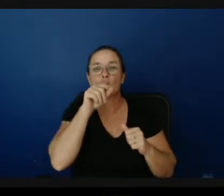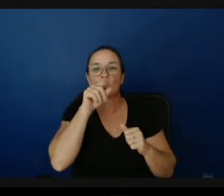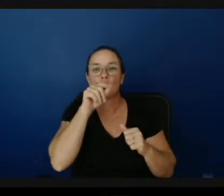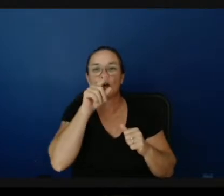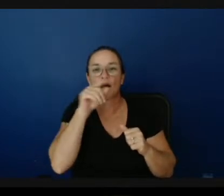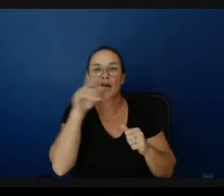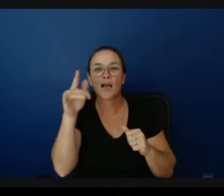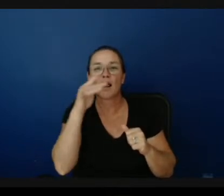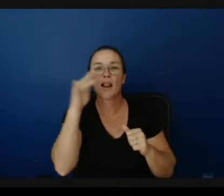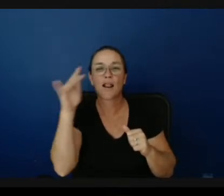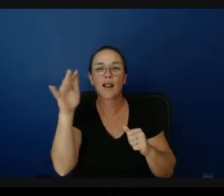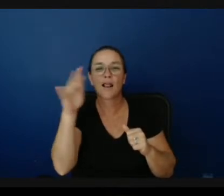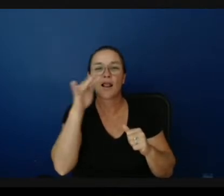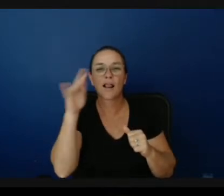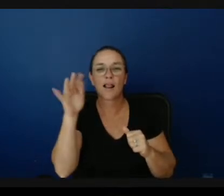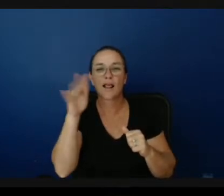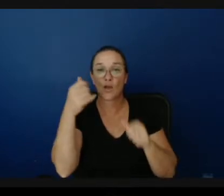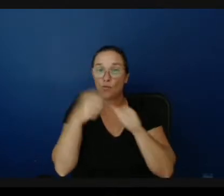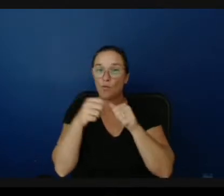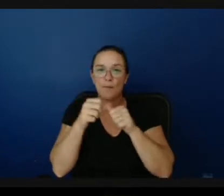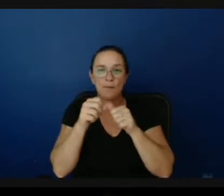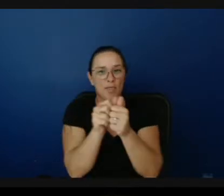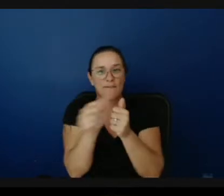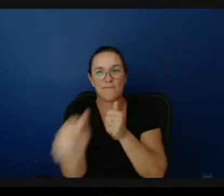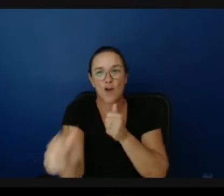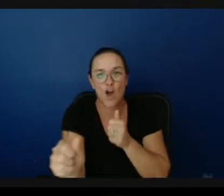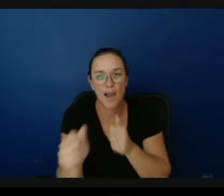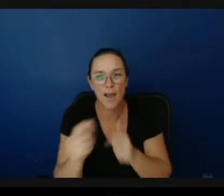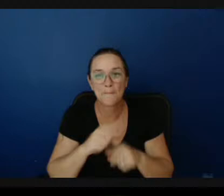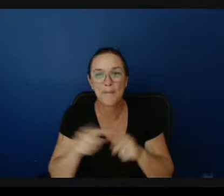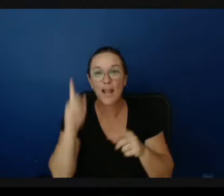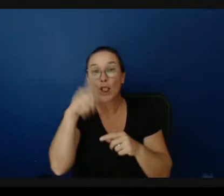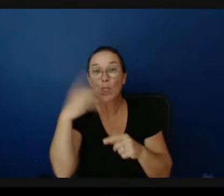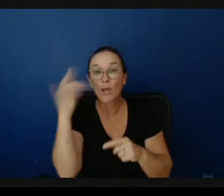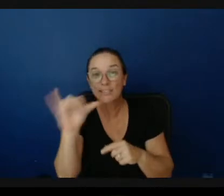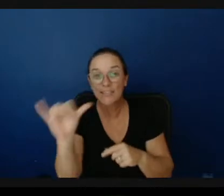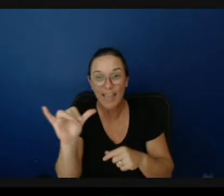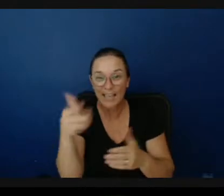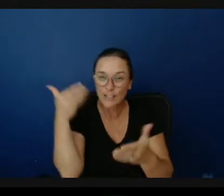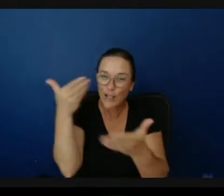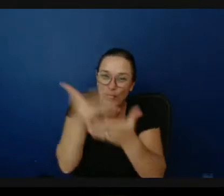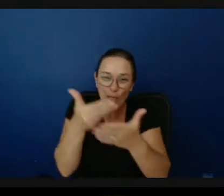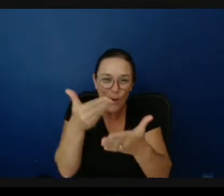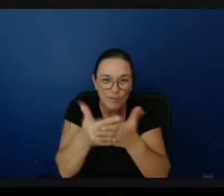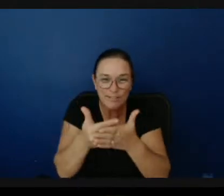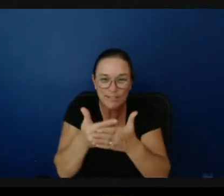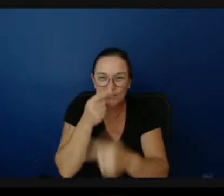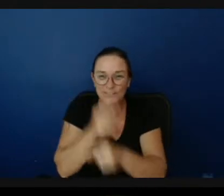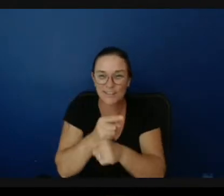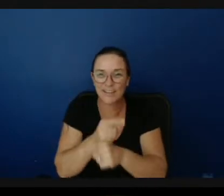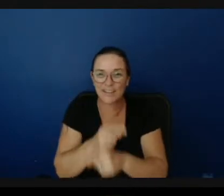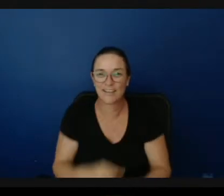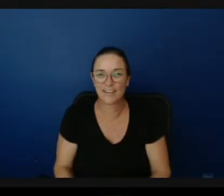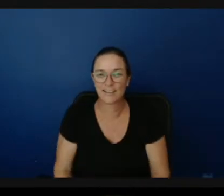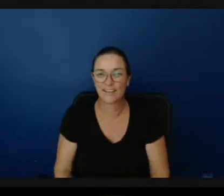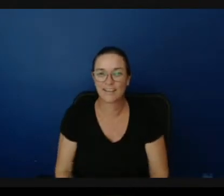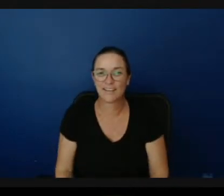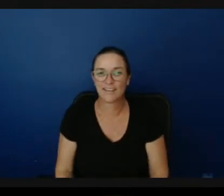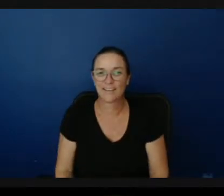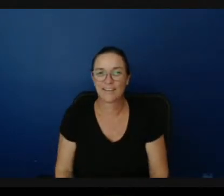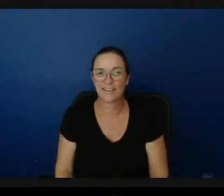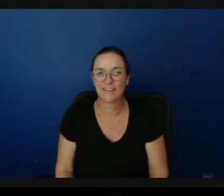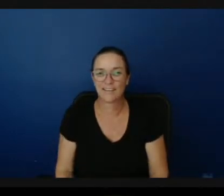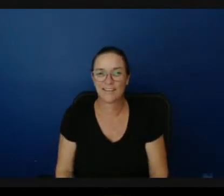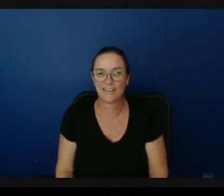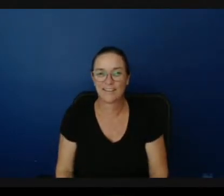and it's, remember the distance, but it looks like it gets awful close, right? And then